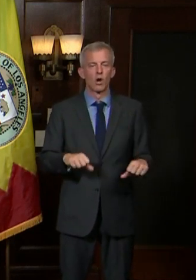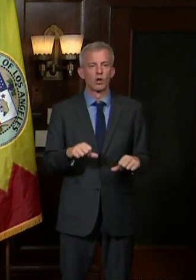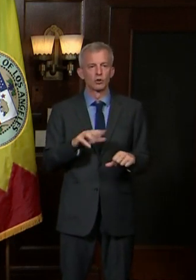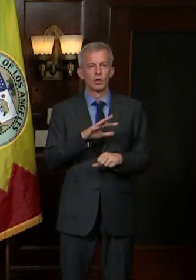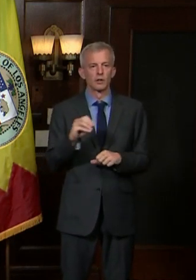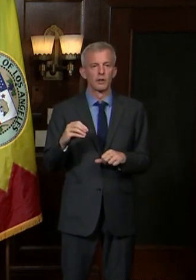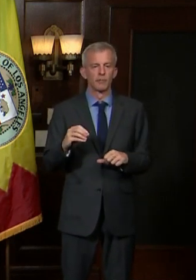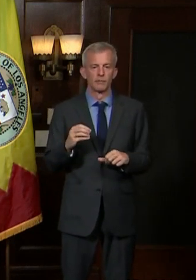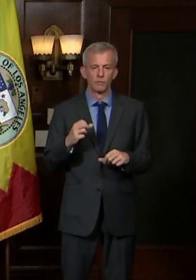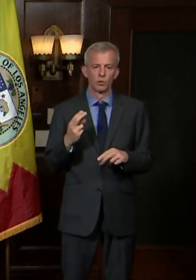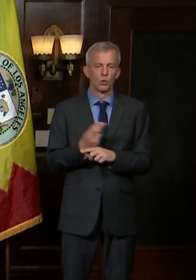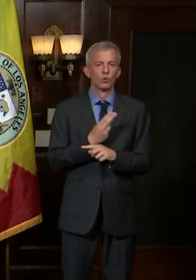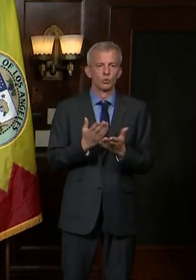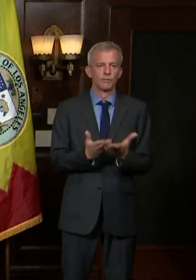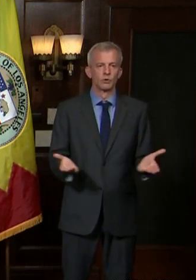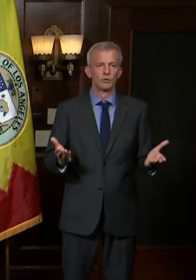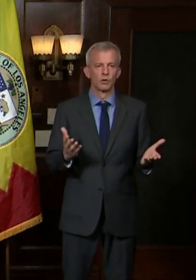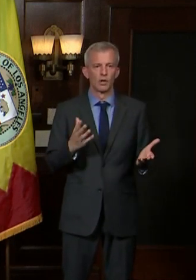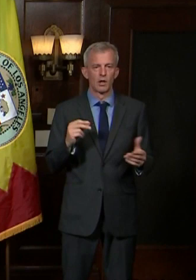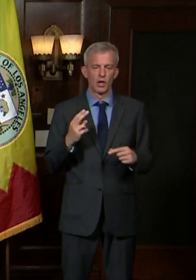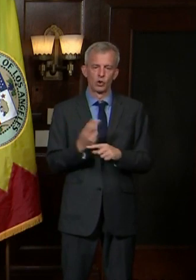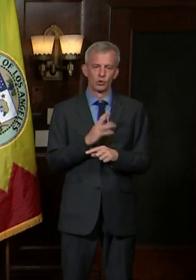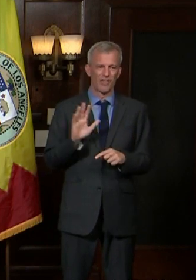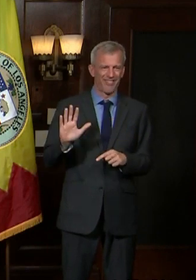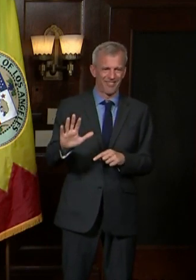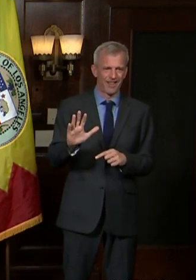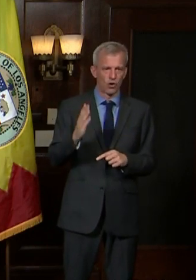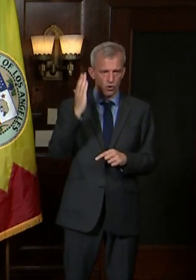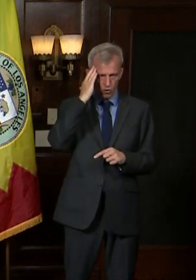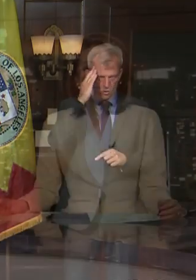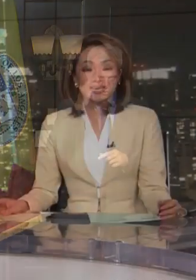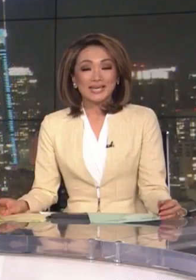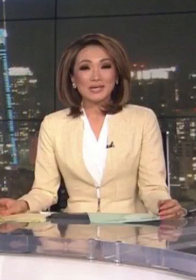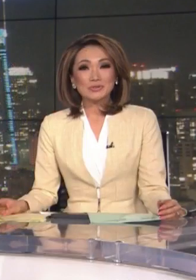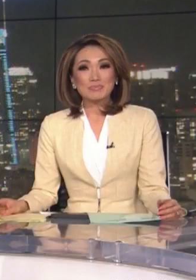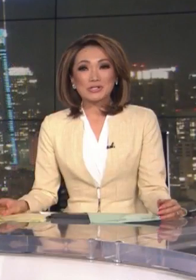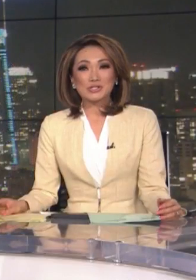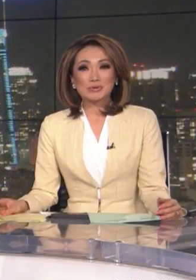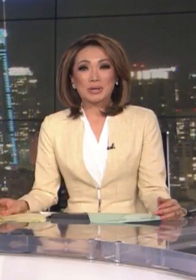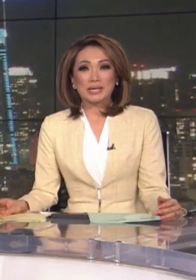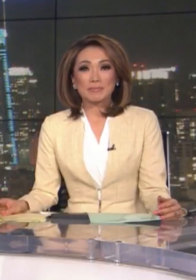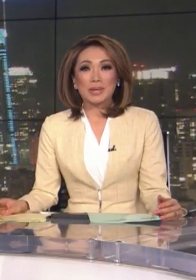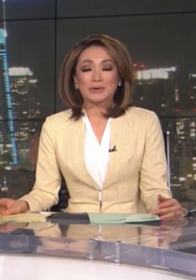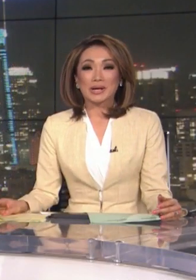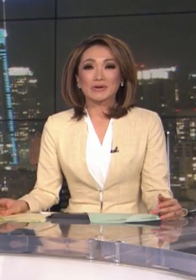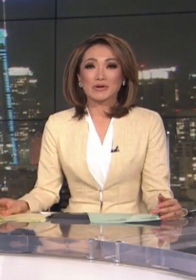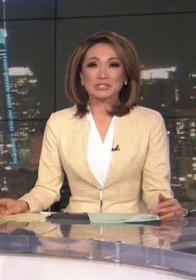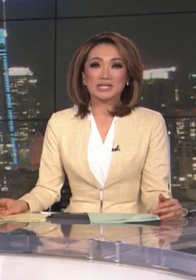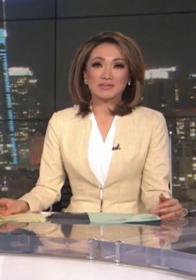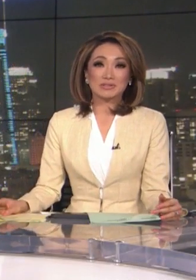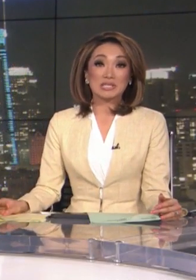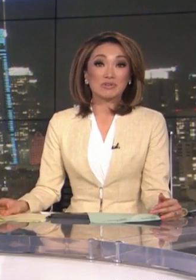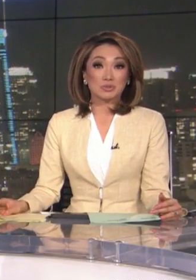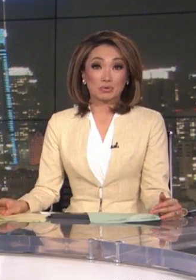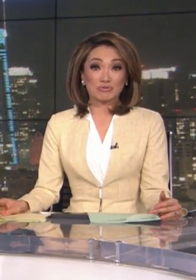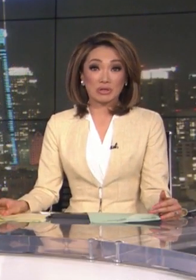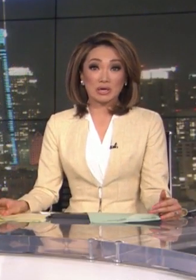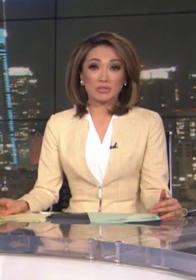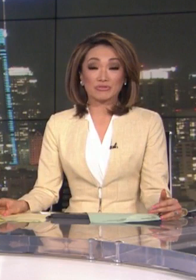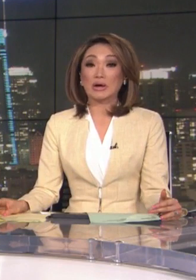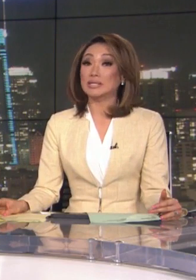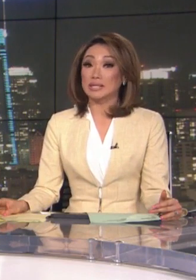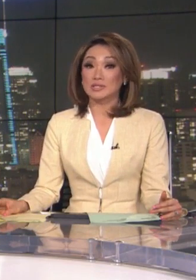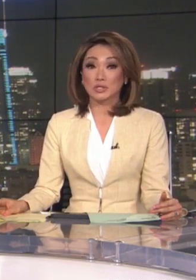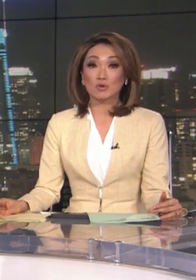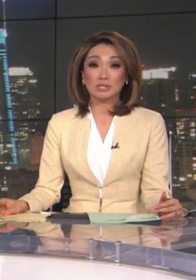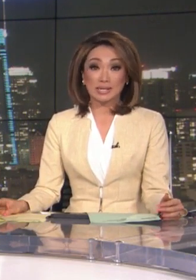their materials and to use their expertise. It was mentioned by Mayor Eric Garcetti at this evening's briefing